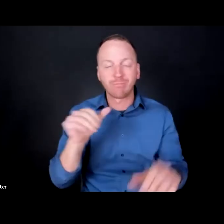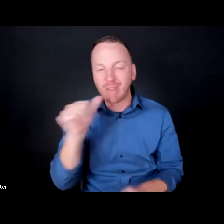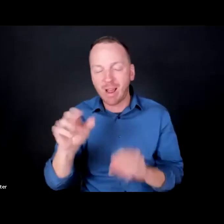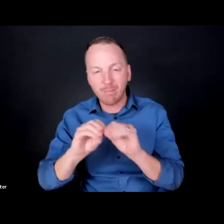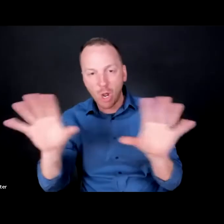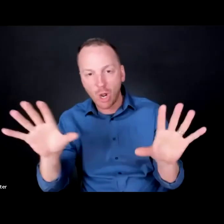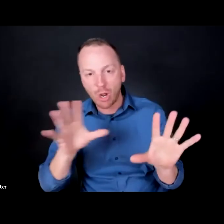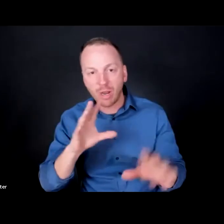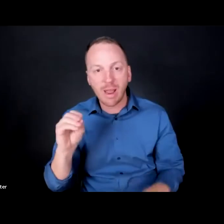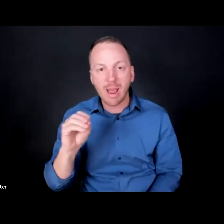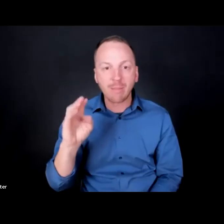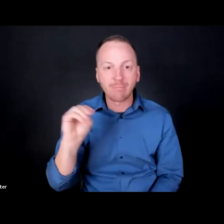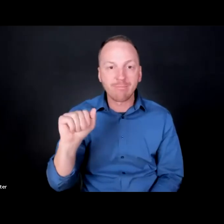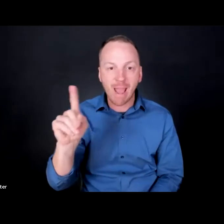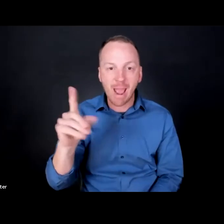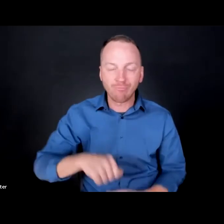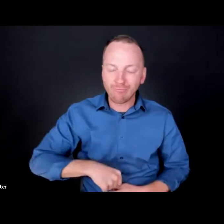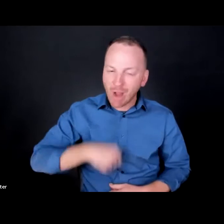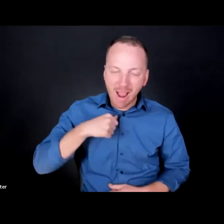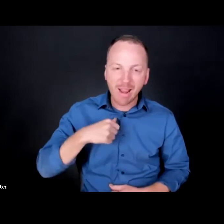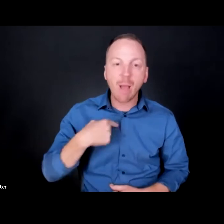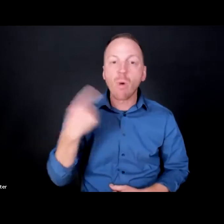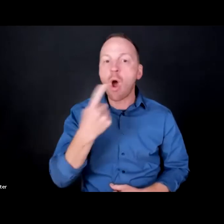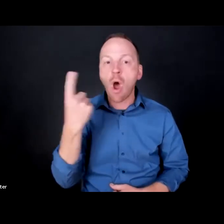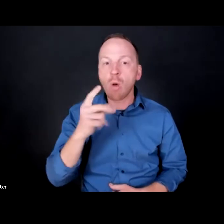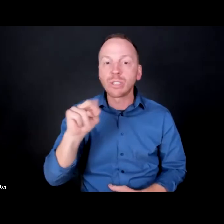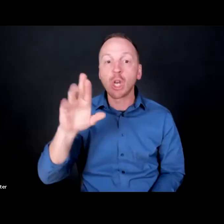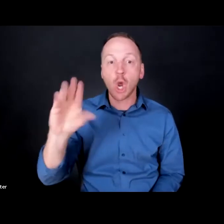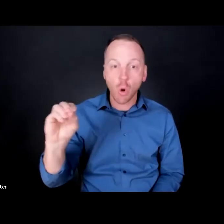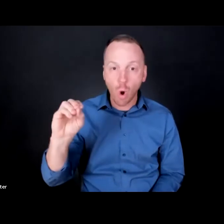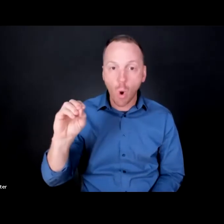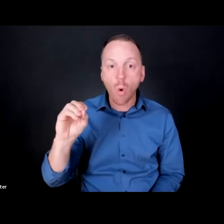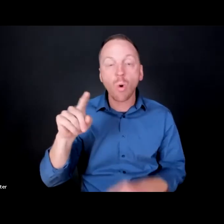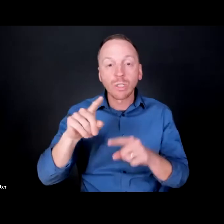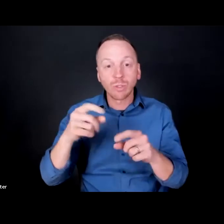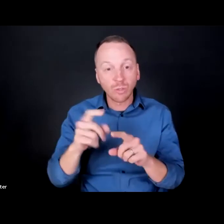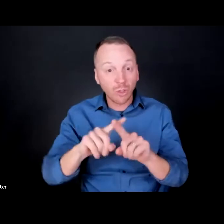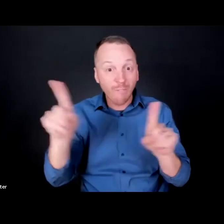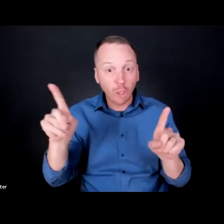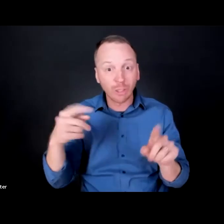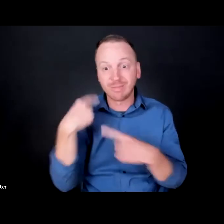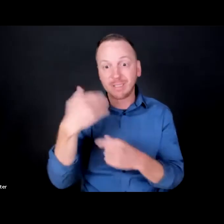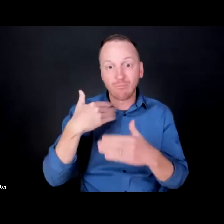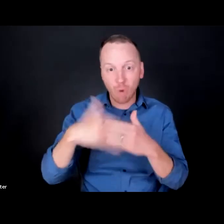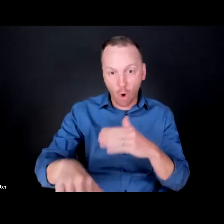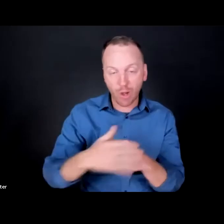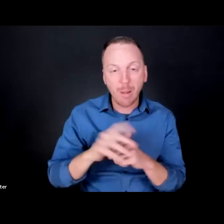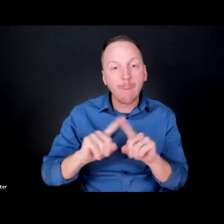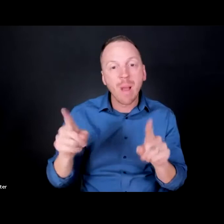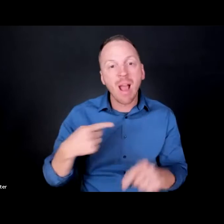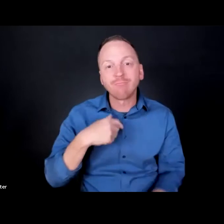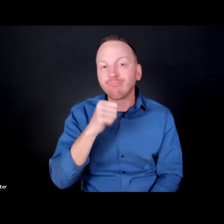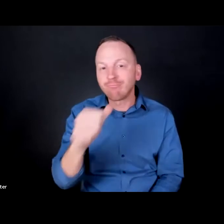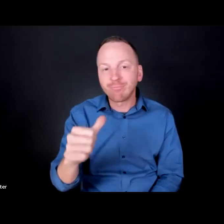and mad pride. I've always been neurodivergent since I was born, but I